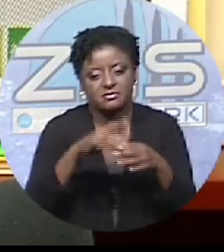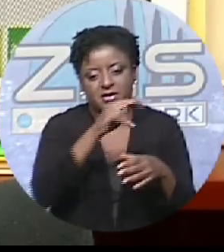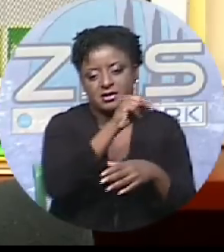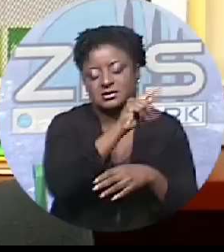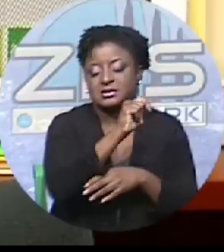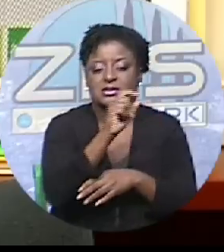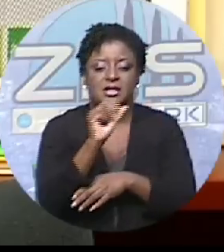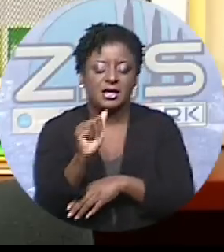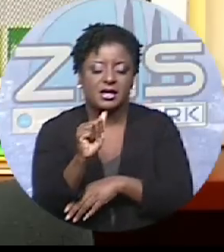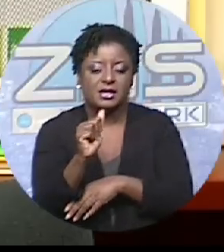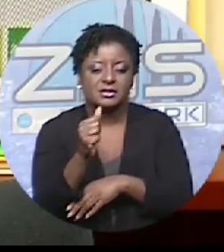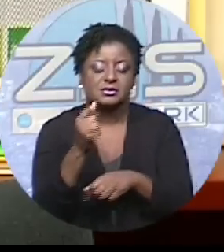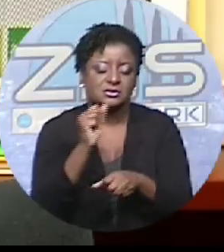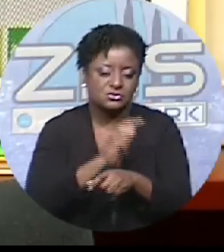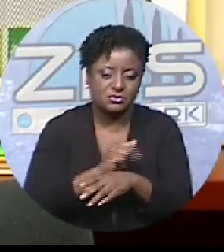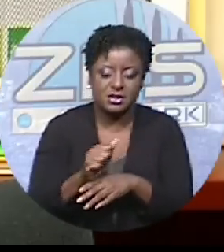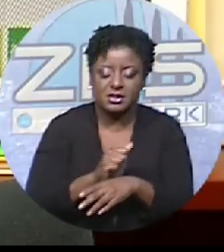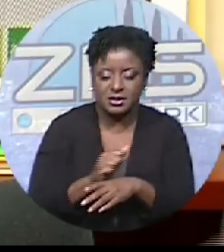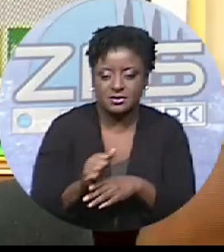Training Agency has been doing,